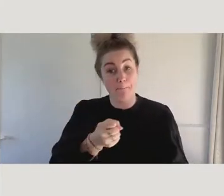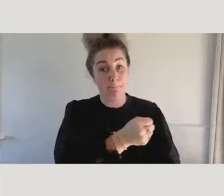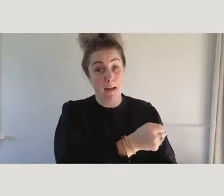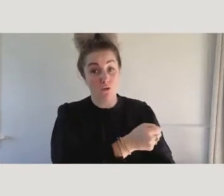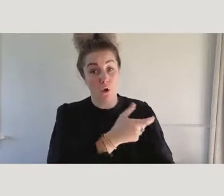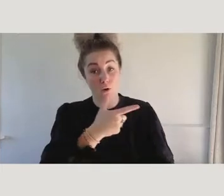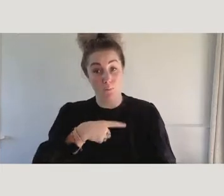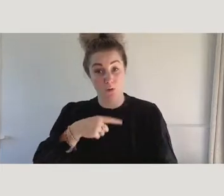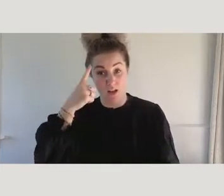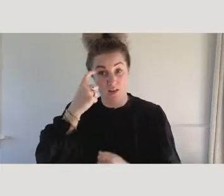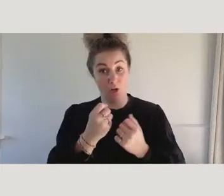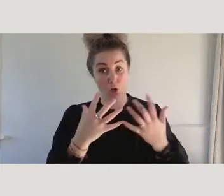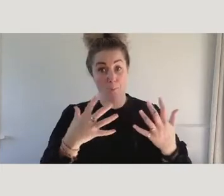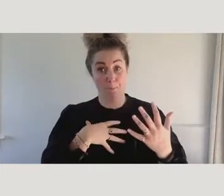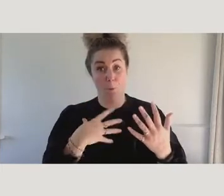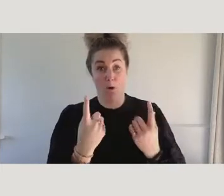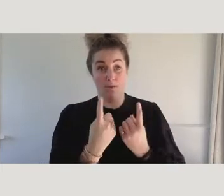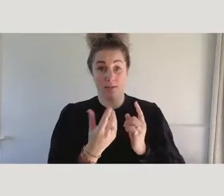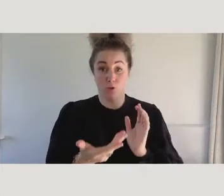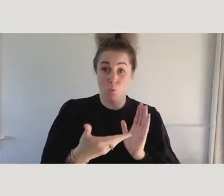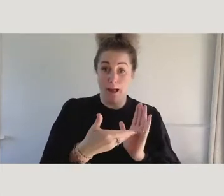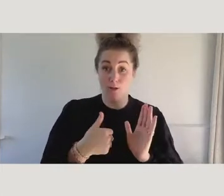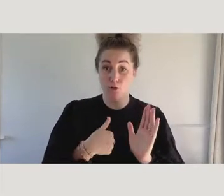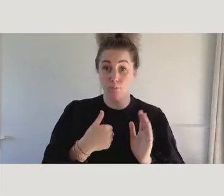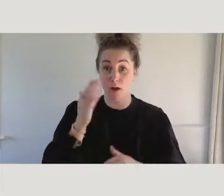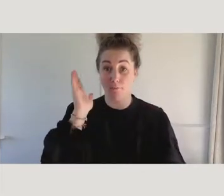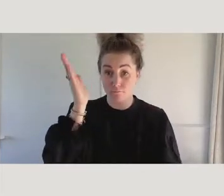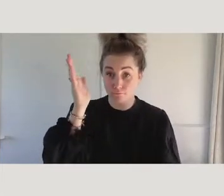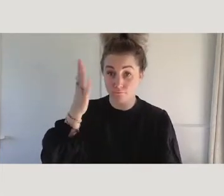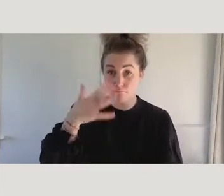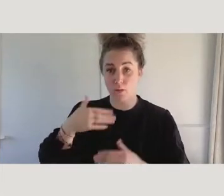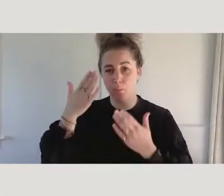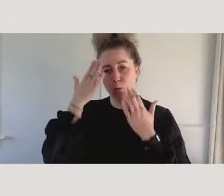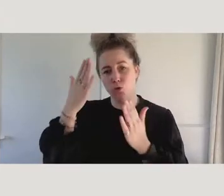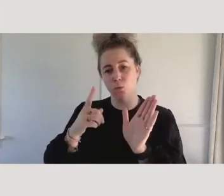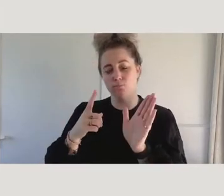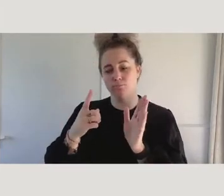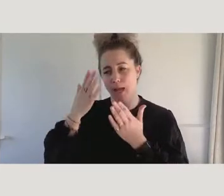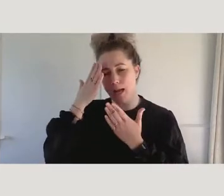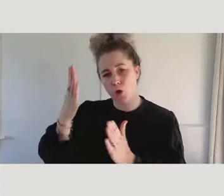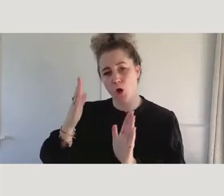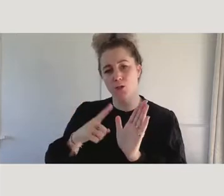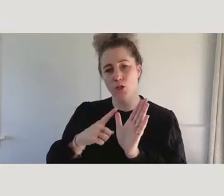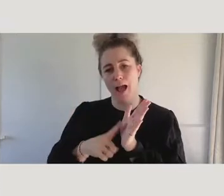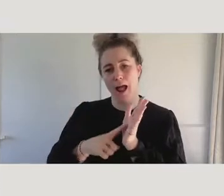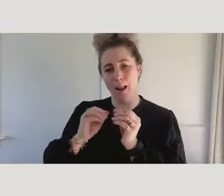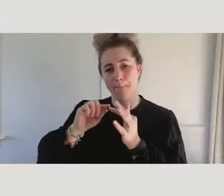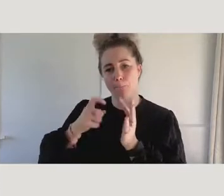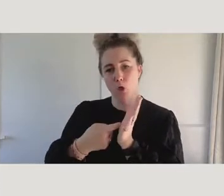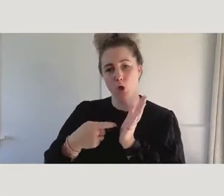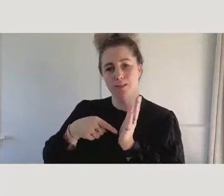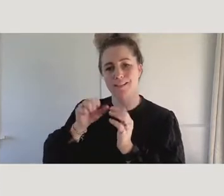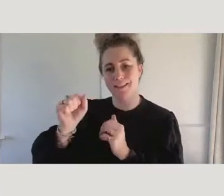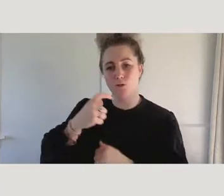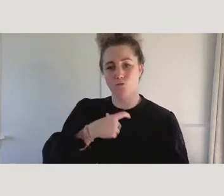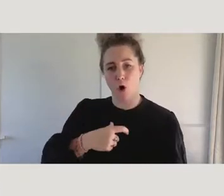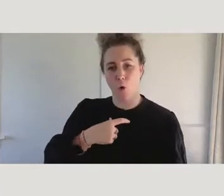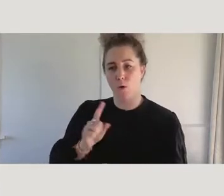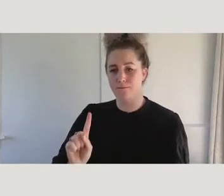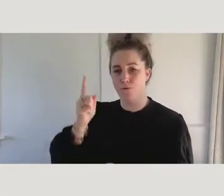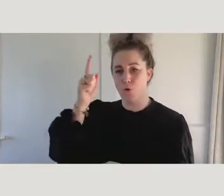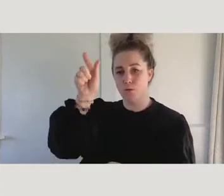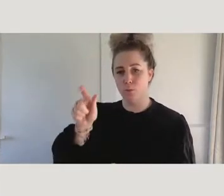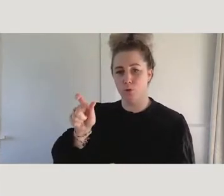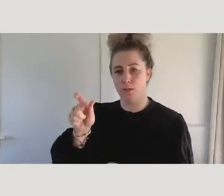on because I think there'll be a lot more to say but I want to acknowledge Albert's wrong in being the first and foremost the Forerunner